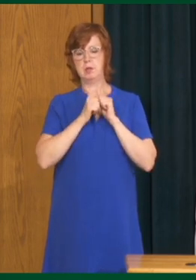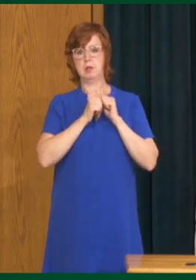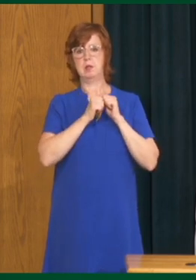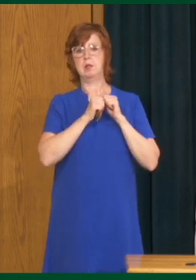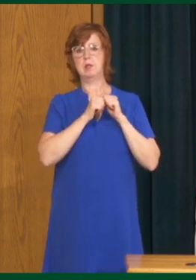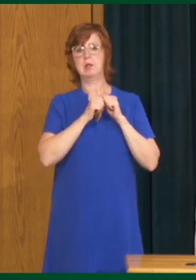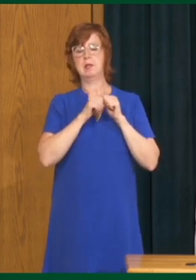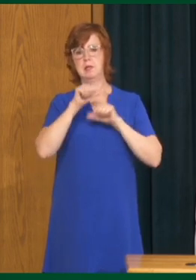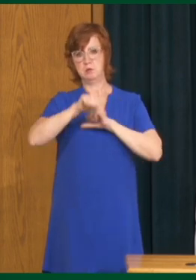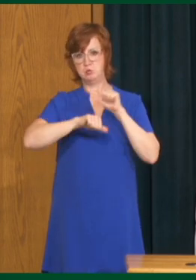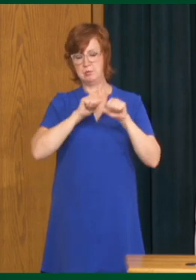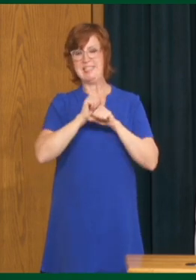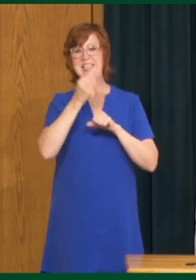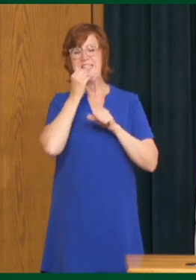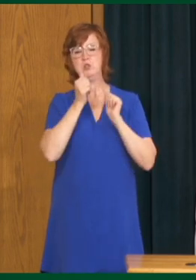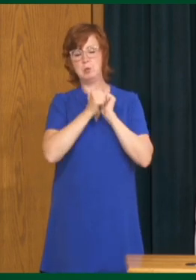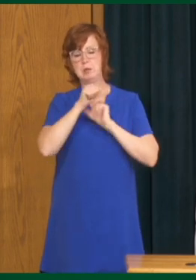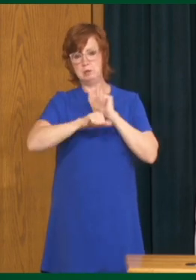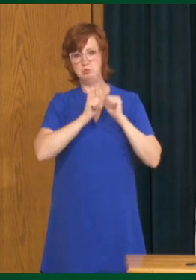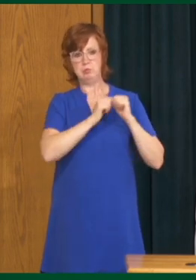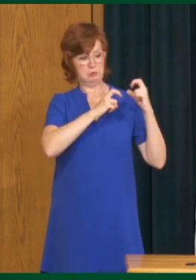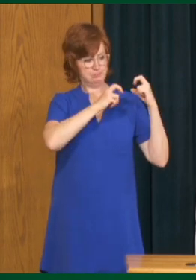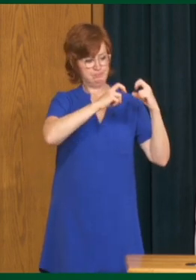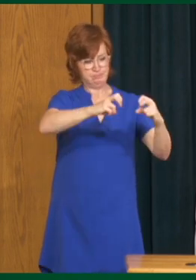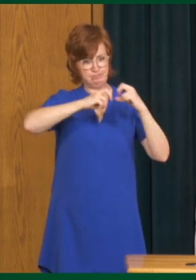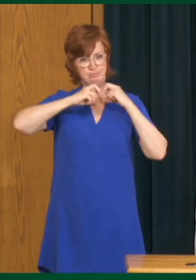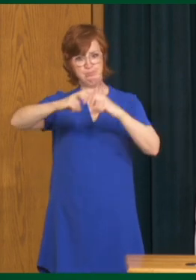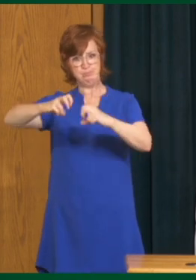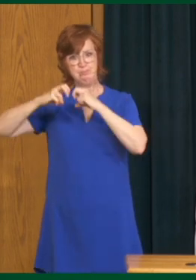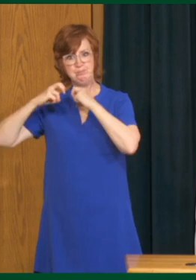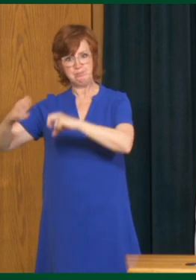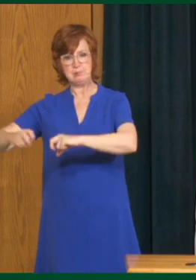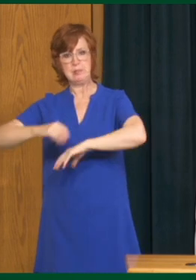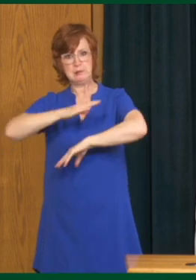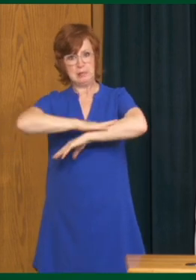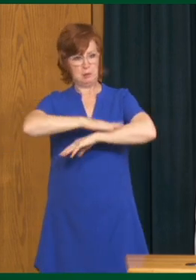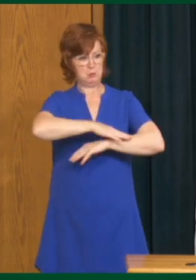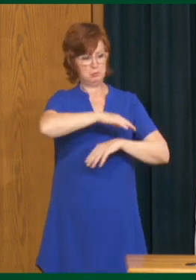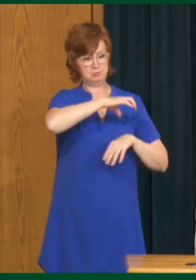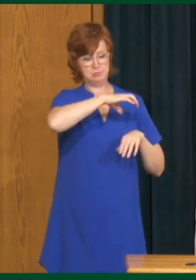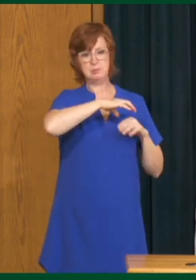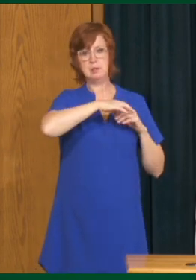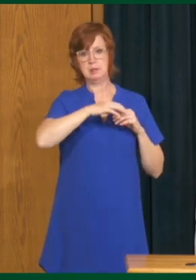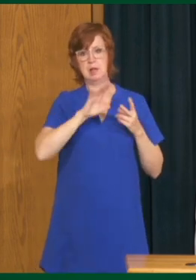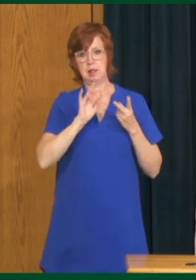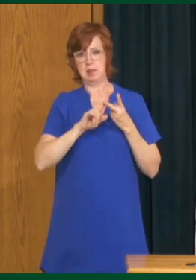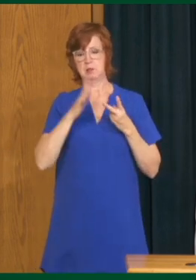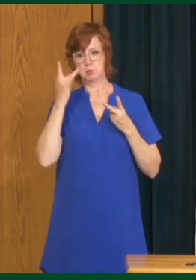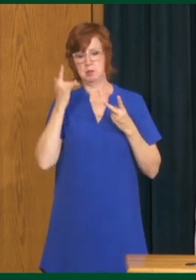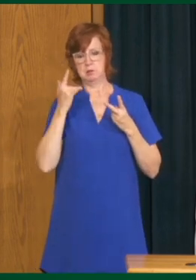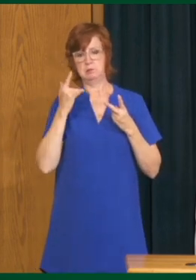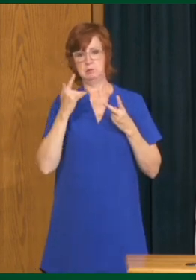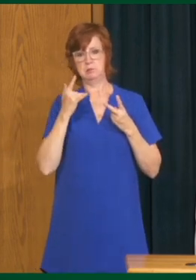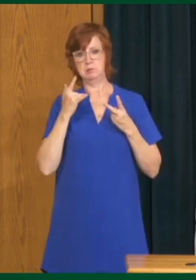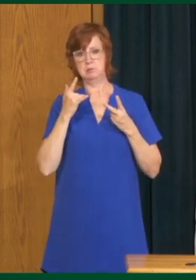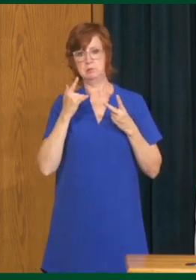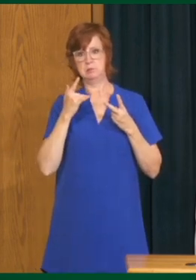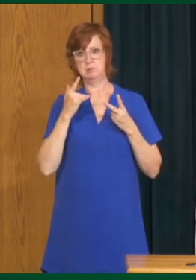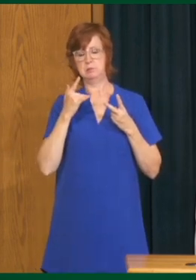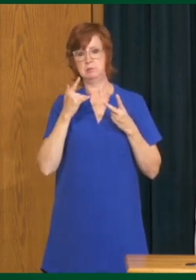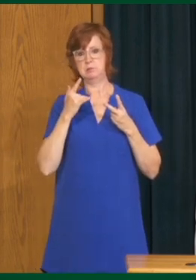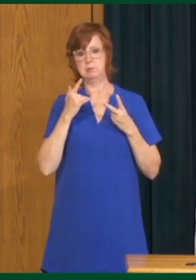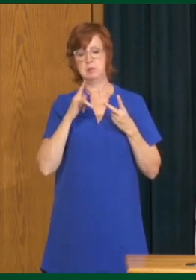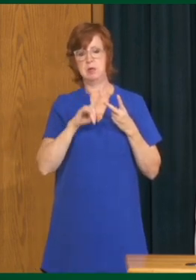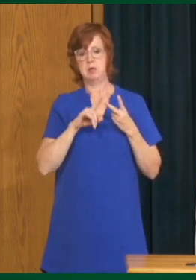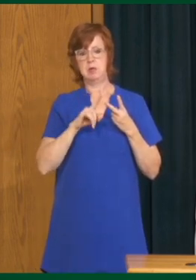accounted for. The 8 cases that are not linked to any specific outbreaks are all being followed up by public health. But there are 8 cases